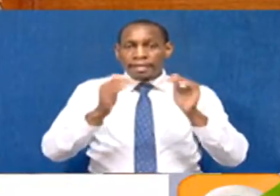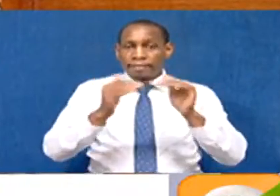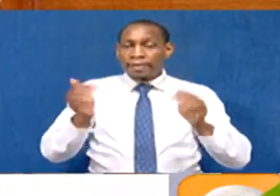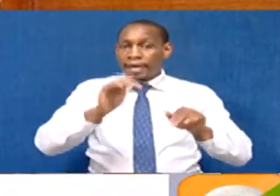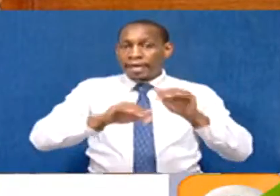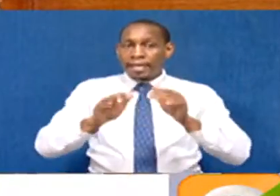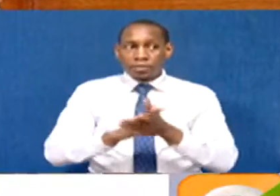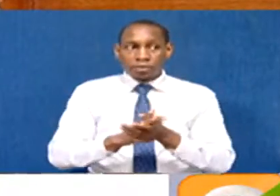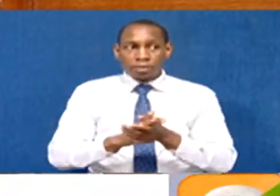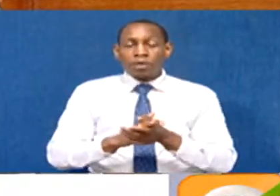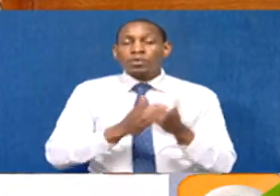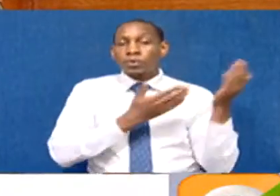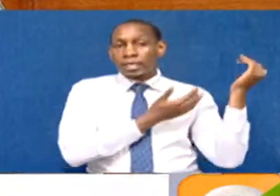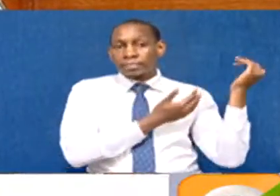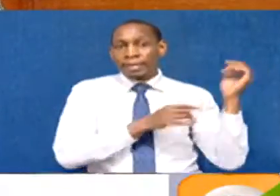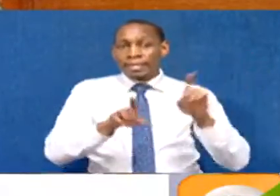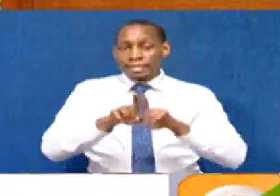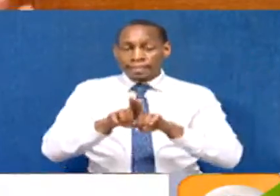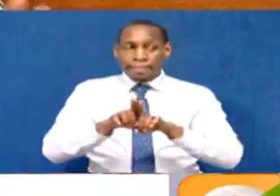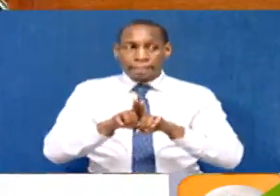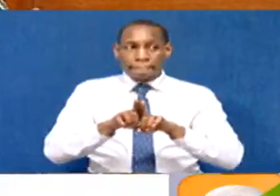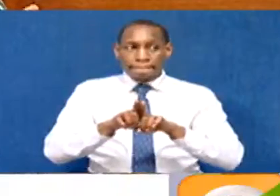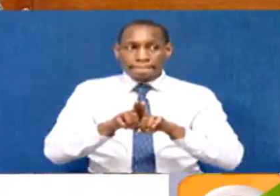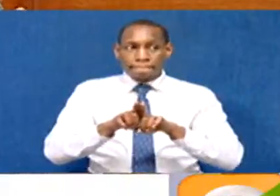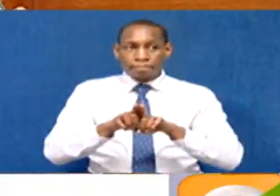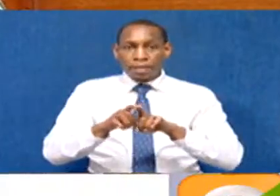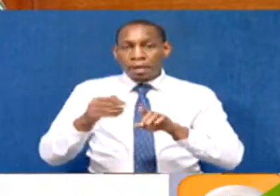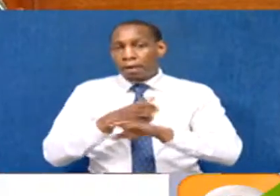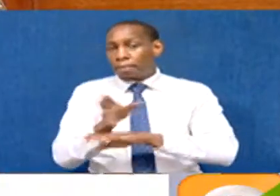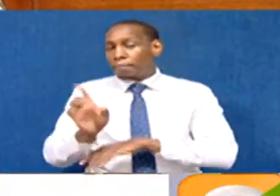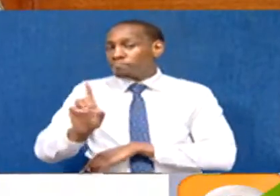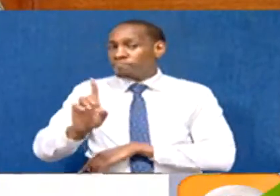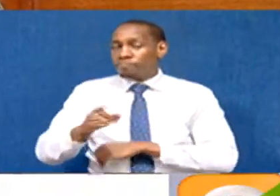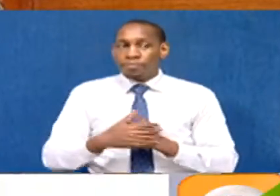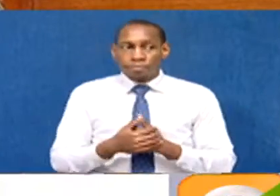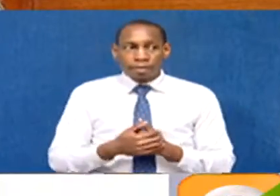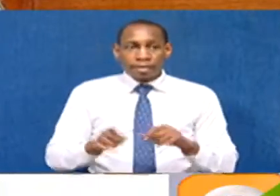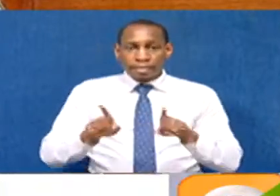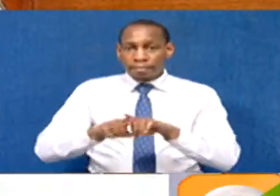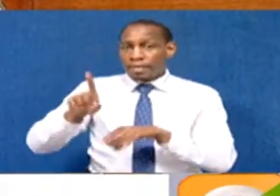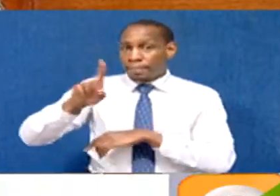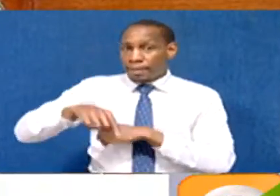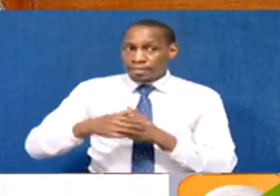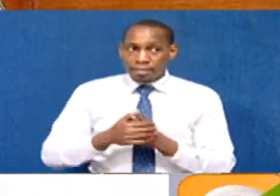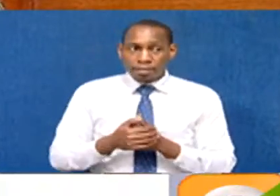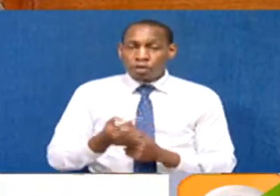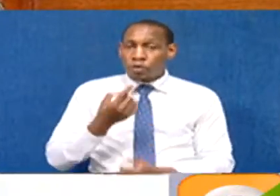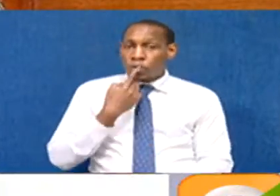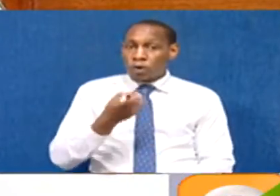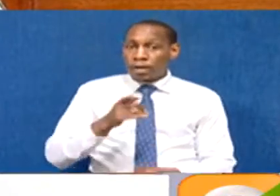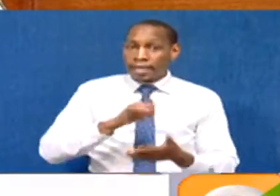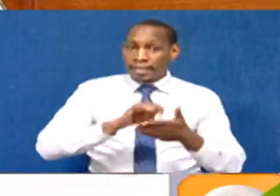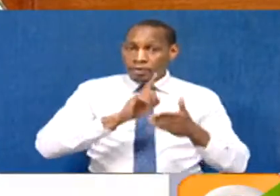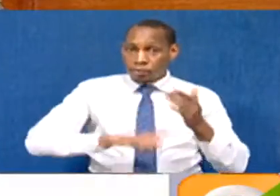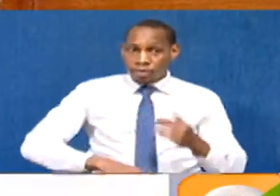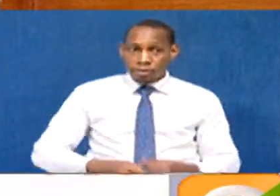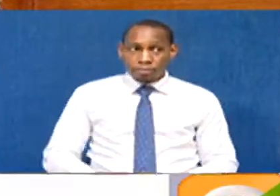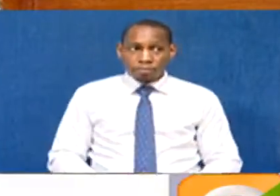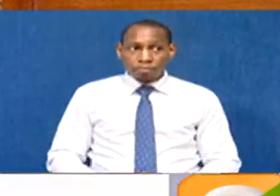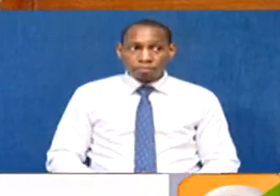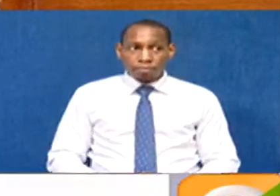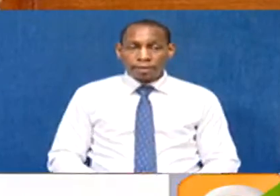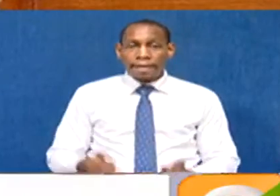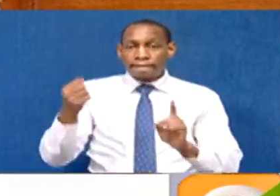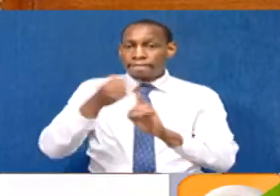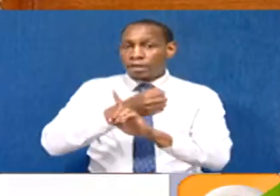elections. That's what we're looking for. No monkey business. We must also demand that there should